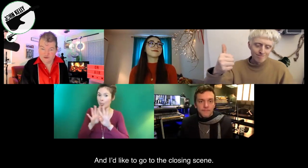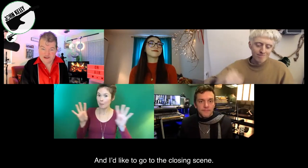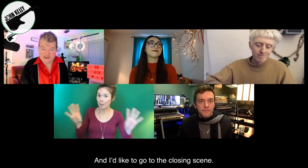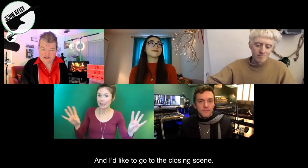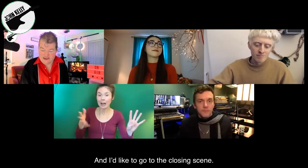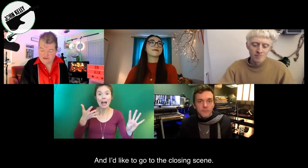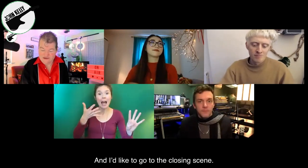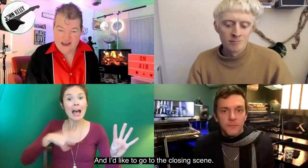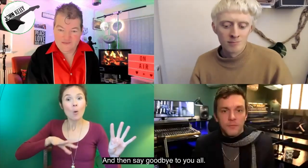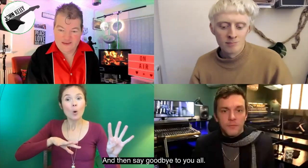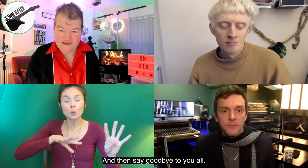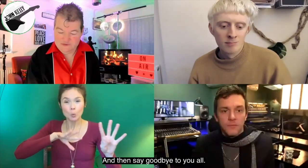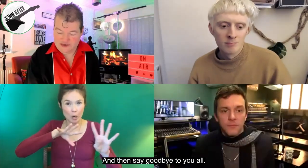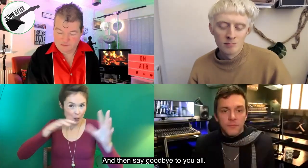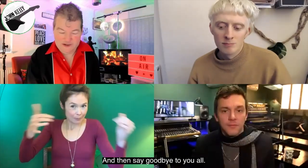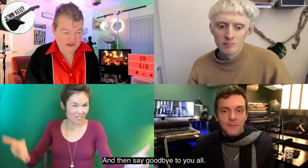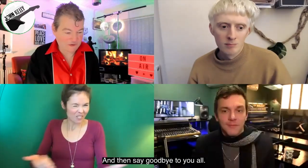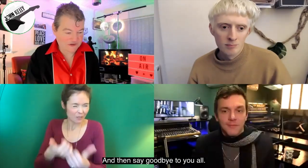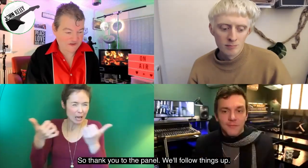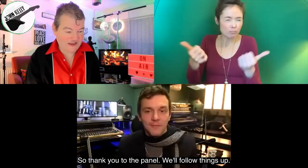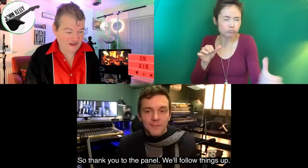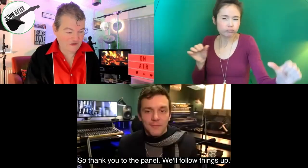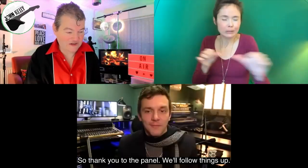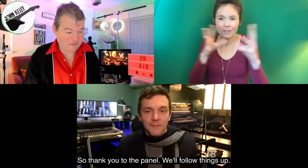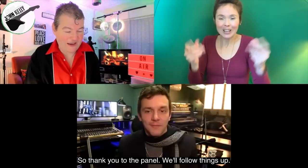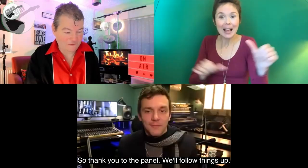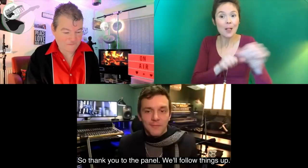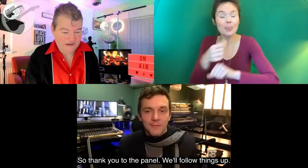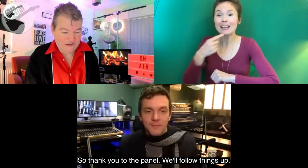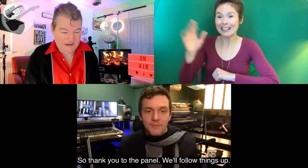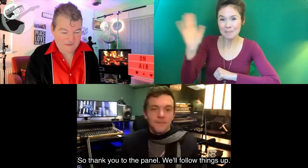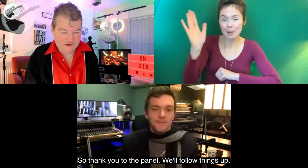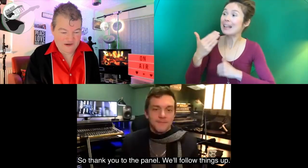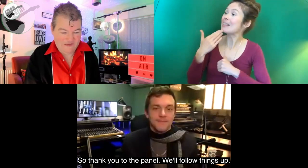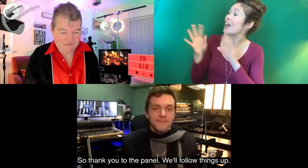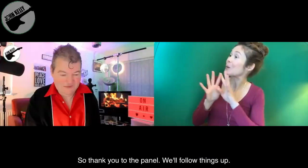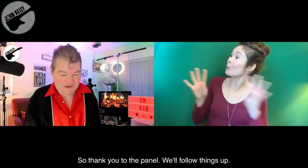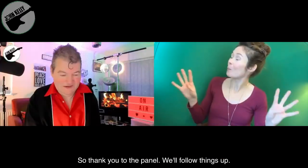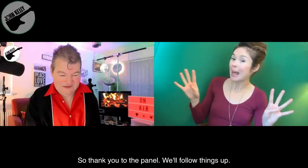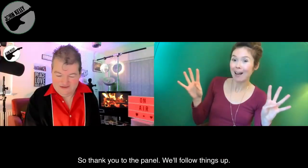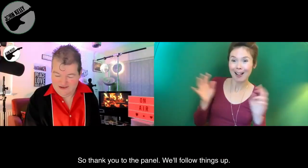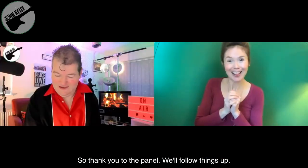the closing scene and then say goodbye to you all. So thank you to the panel, and do let them